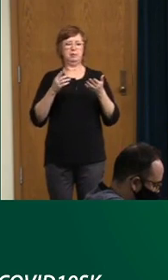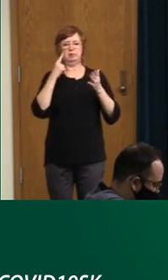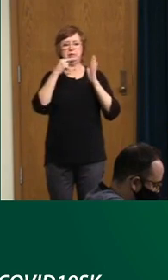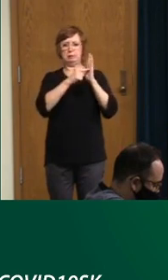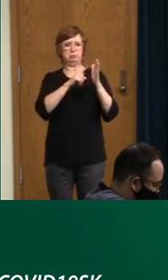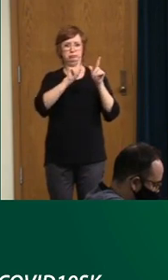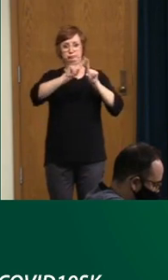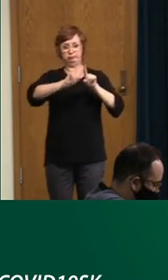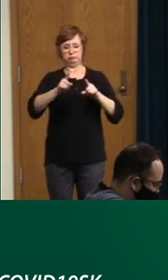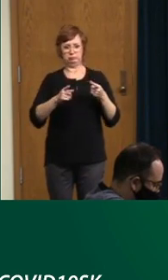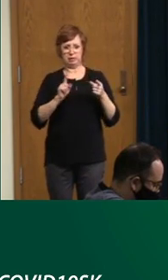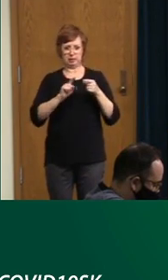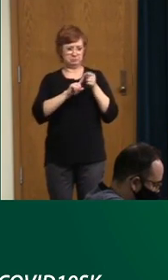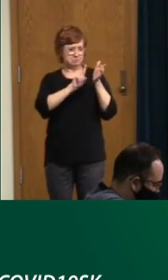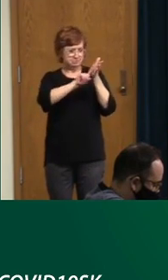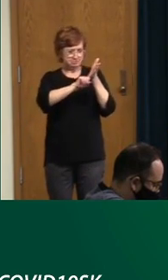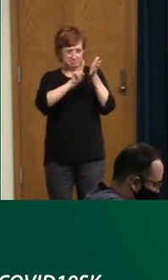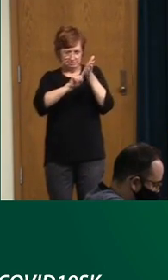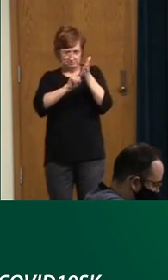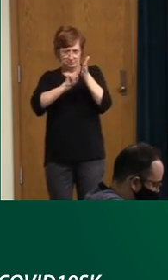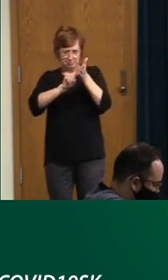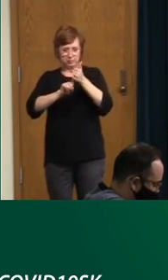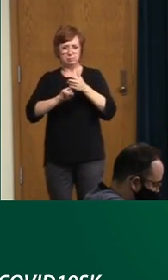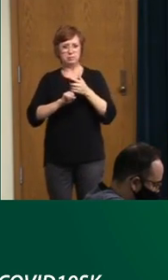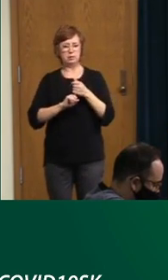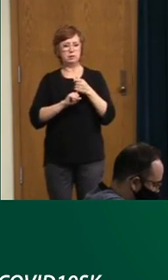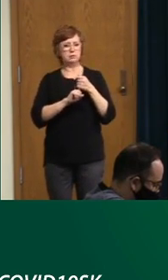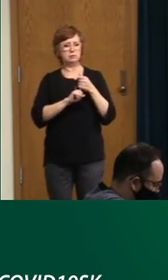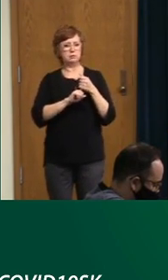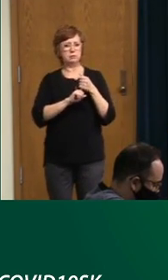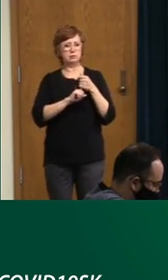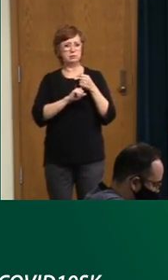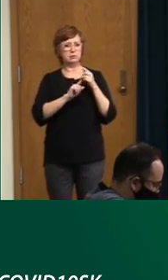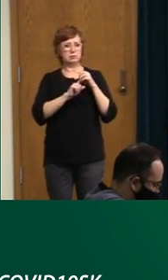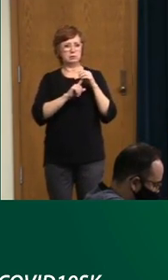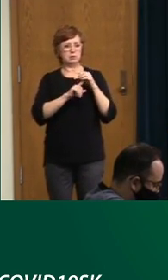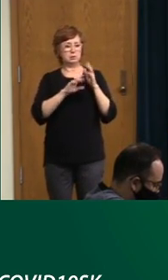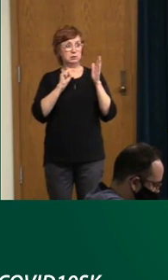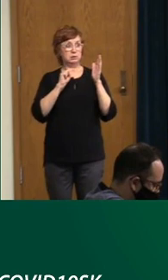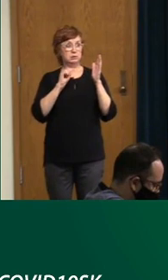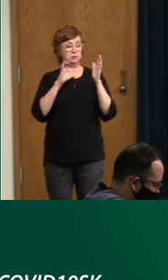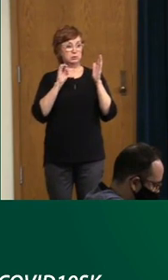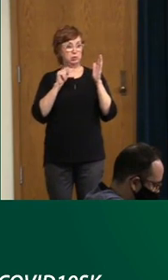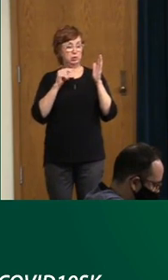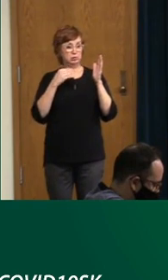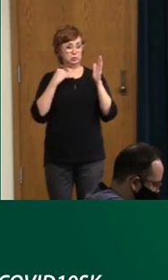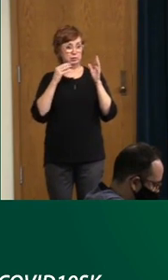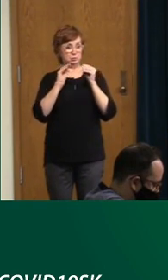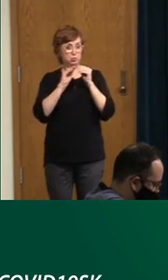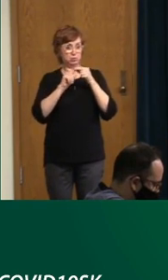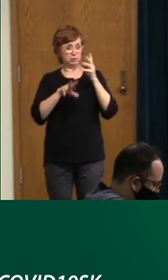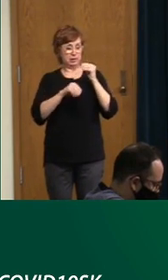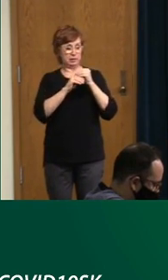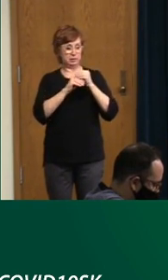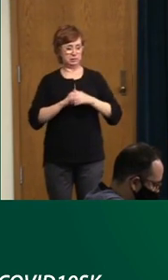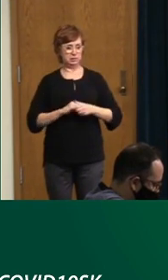maximum capacity, but dealing with what is specifically in front of them? I don't know if, Scott, if you have anything to add to